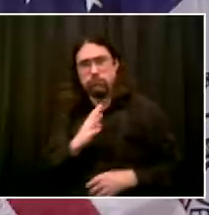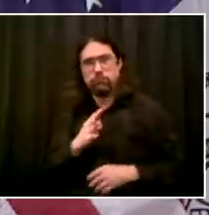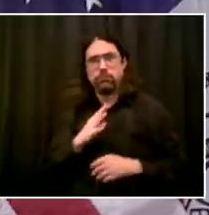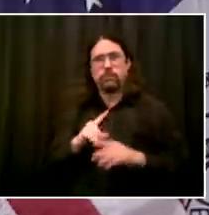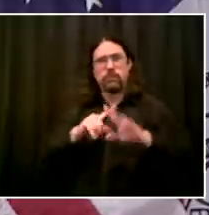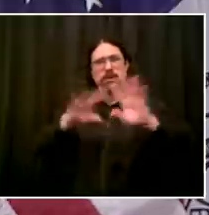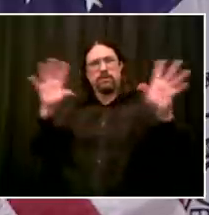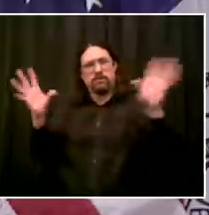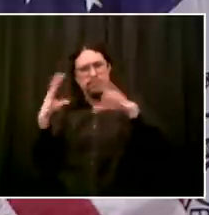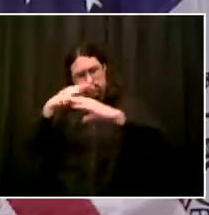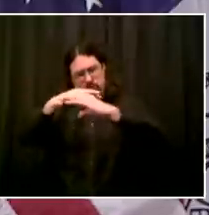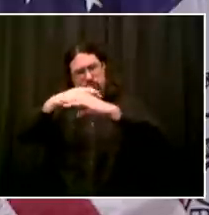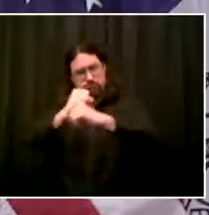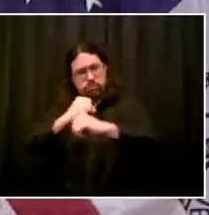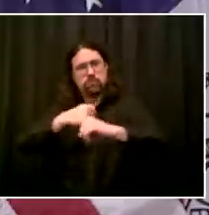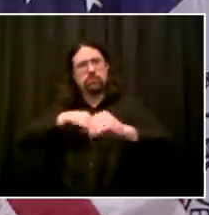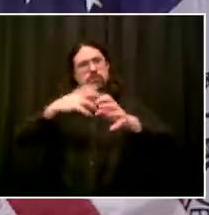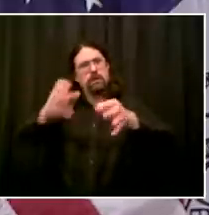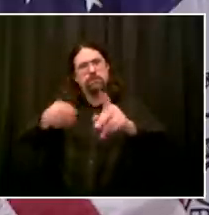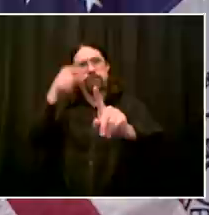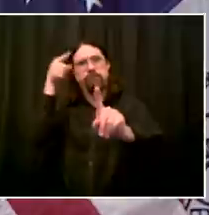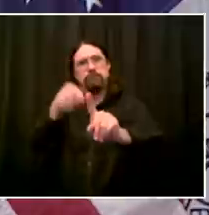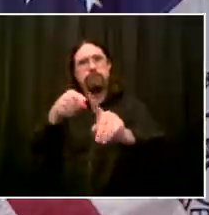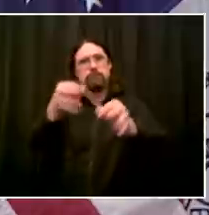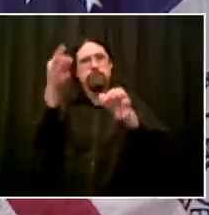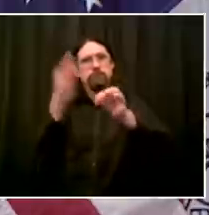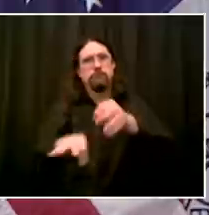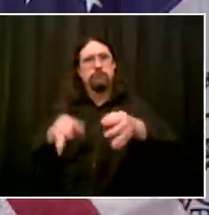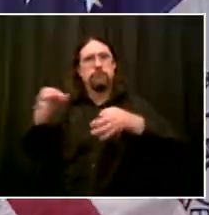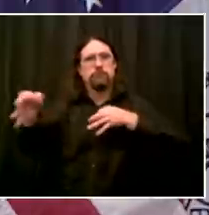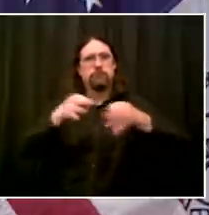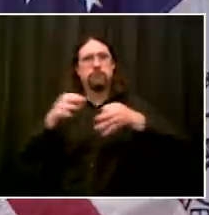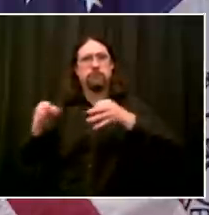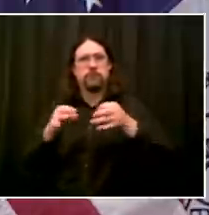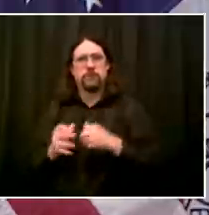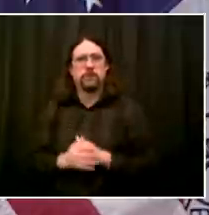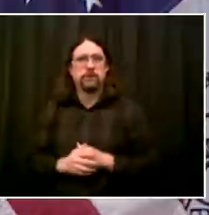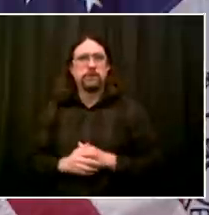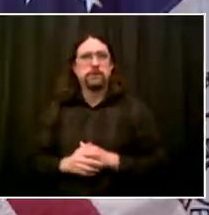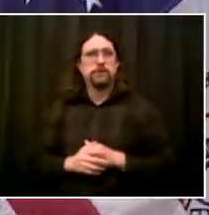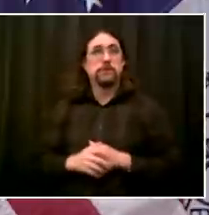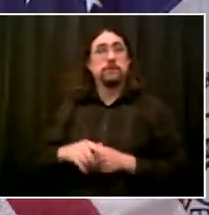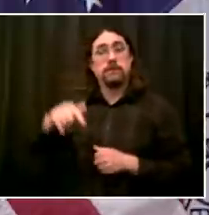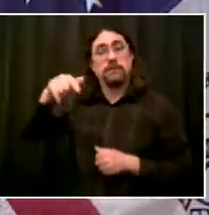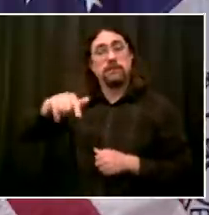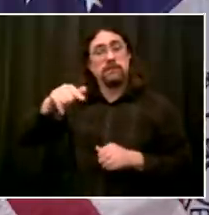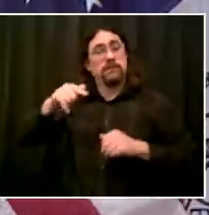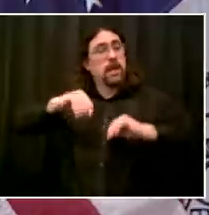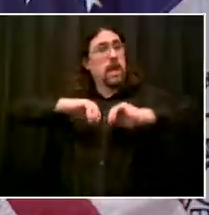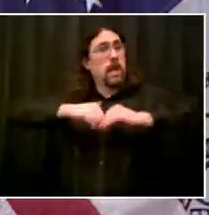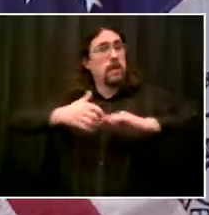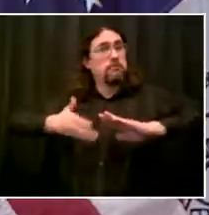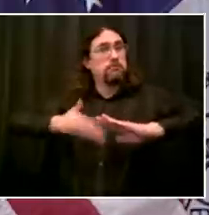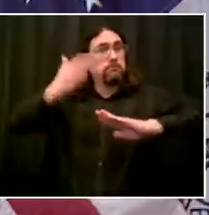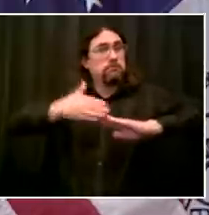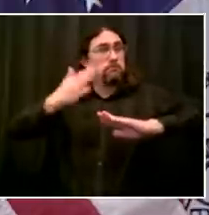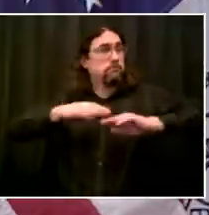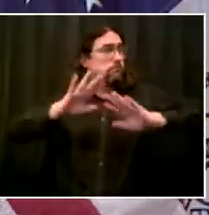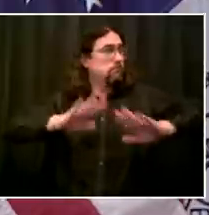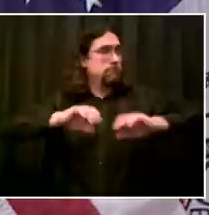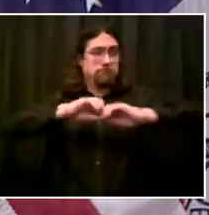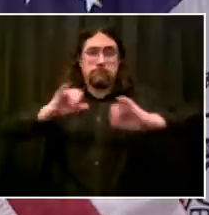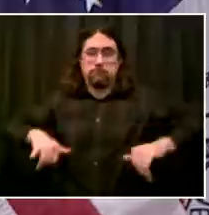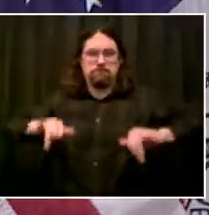we are now until we make an alteration, if we do. So for everyone else going forward for the rest of this press briefing, you get